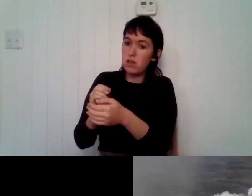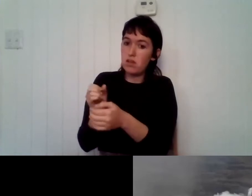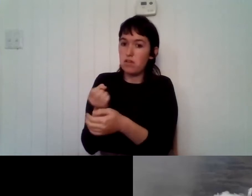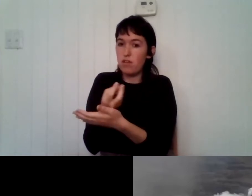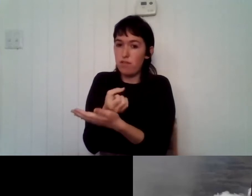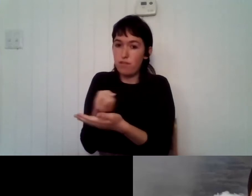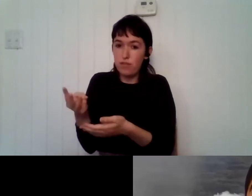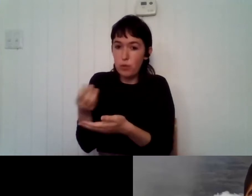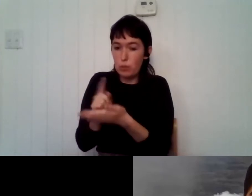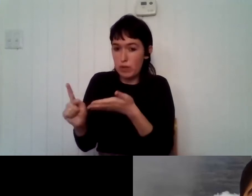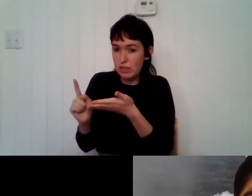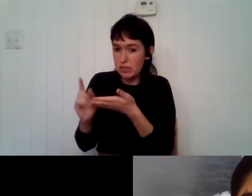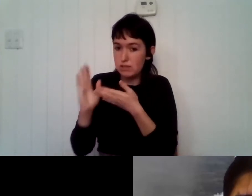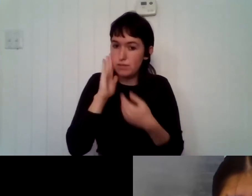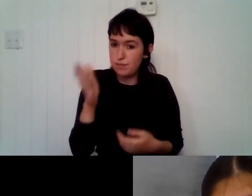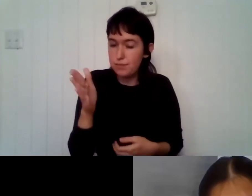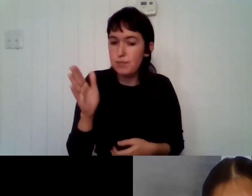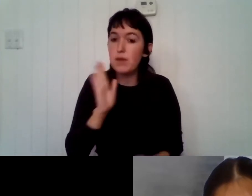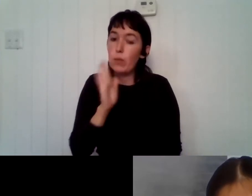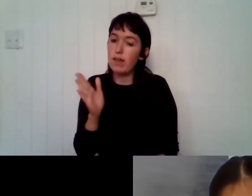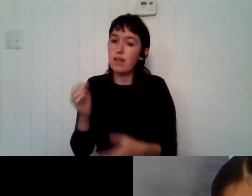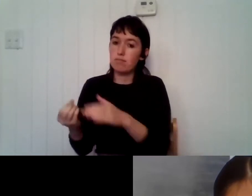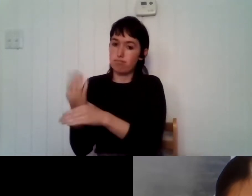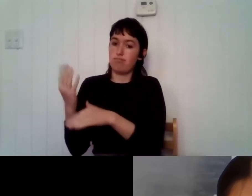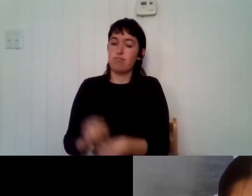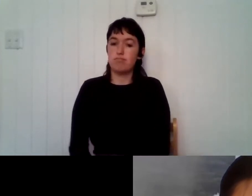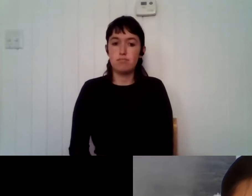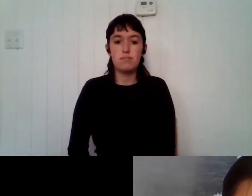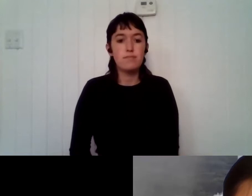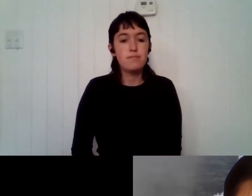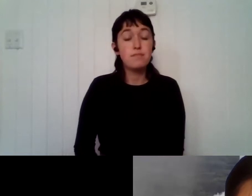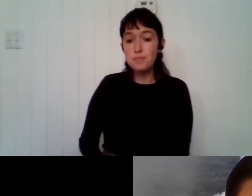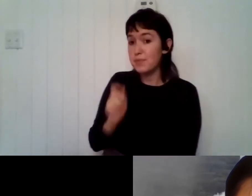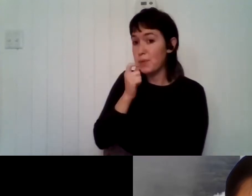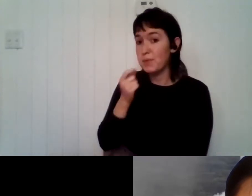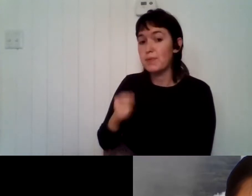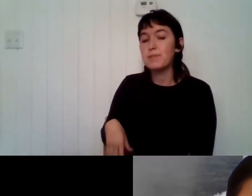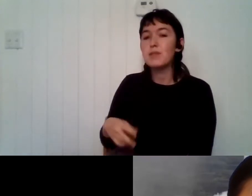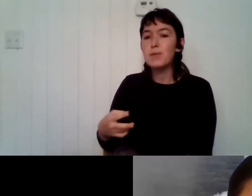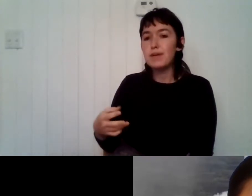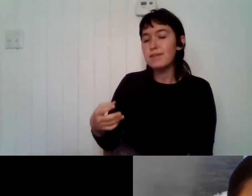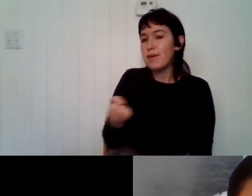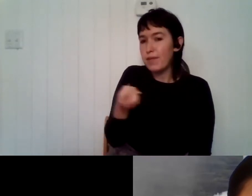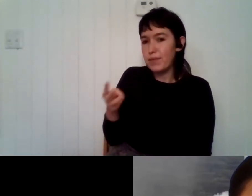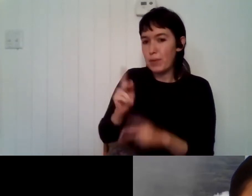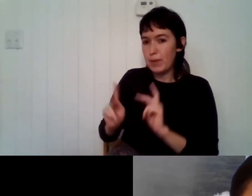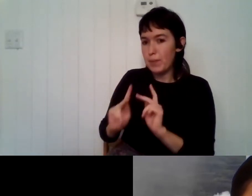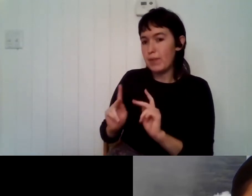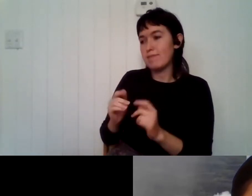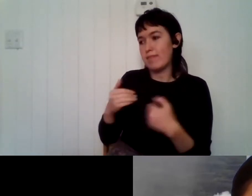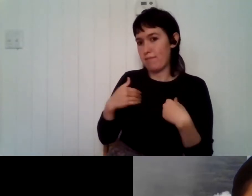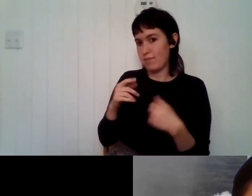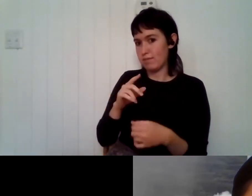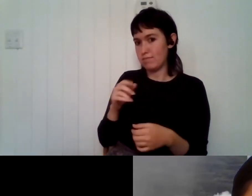following weeks, this volcano is going to erupt. Very cool. All right, we have a couple people asking very similar questions all around the amount of time